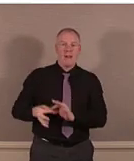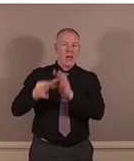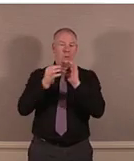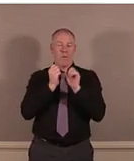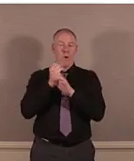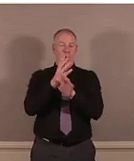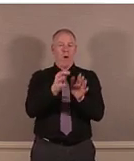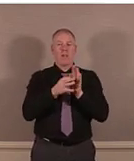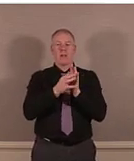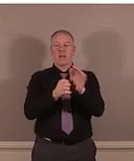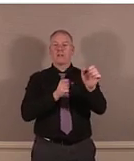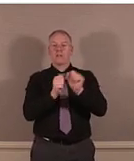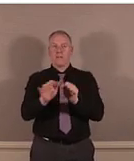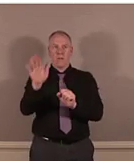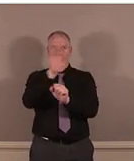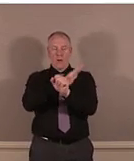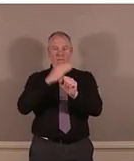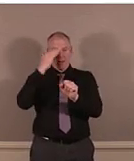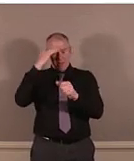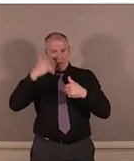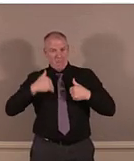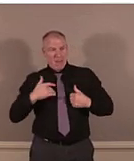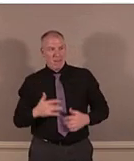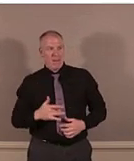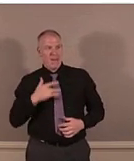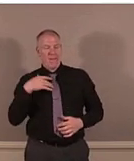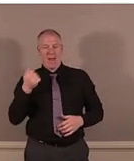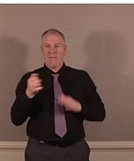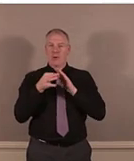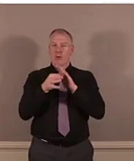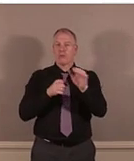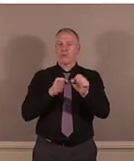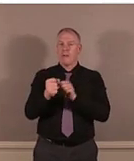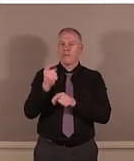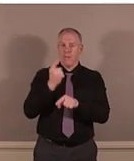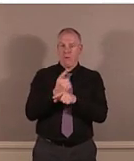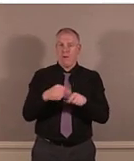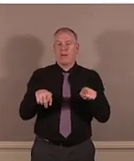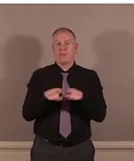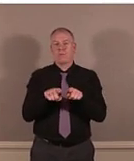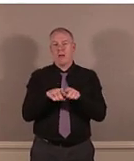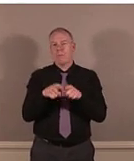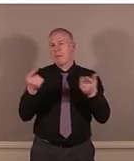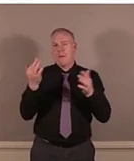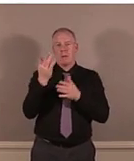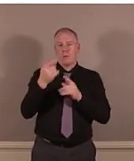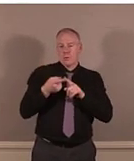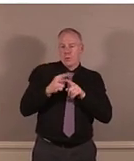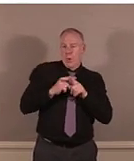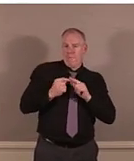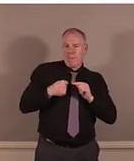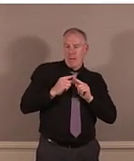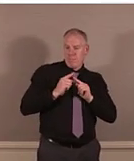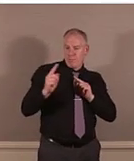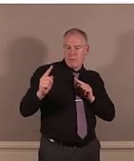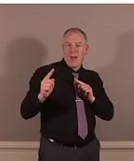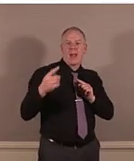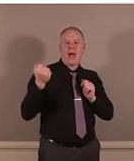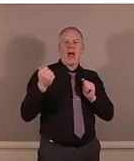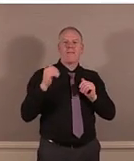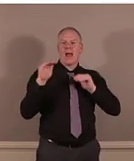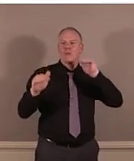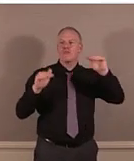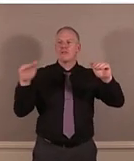that there is available. And I know from where I live, I think there's a guidance service a couple of miles away, and there's actually an outreach